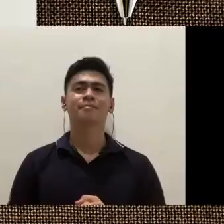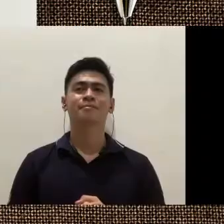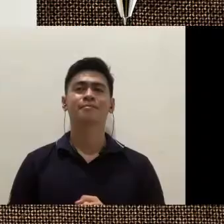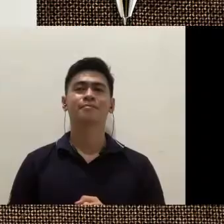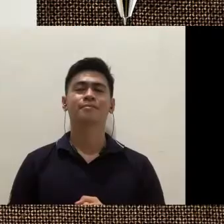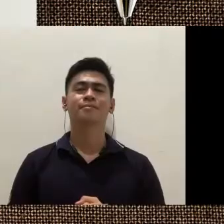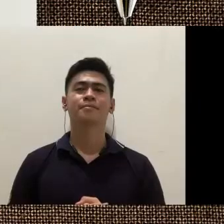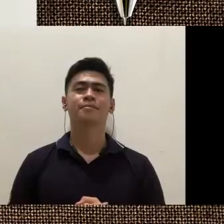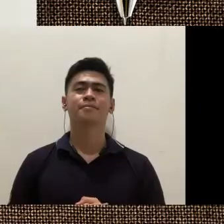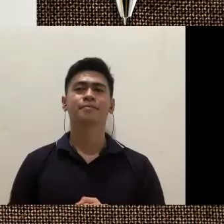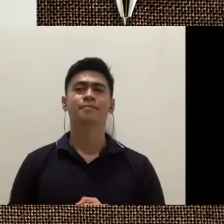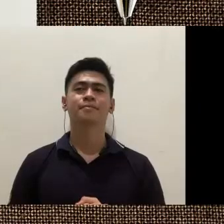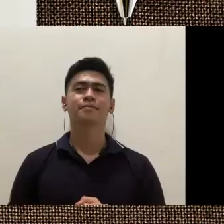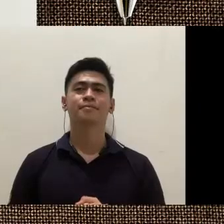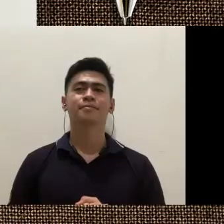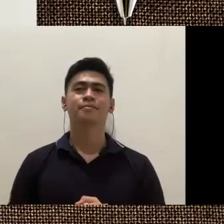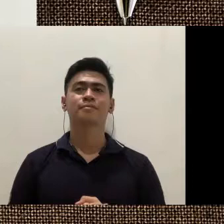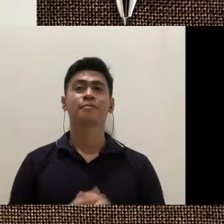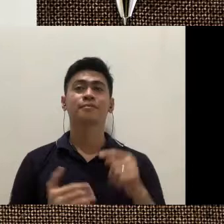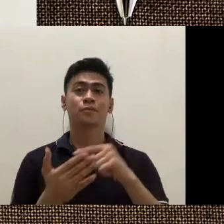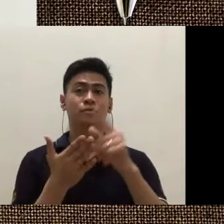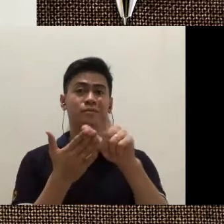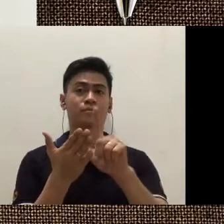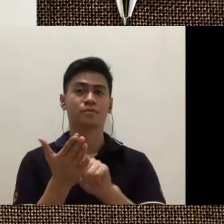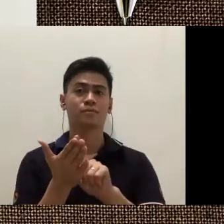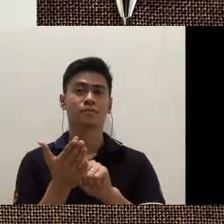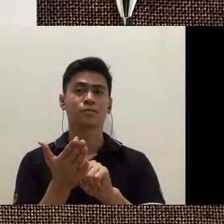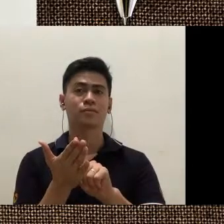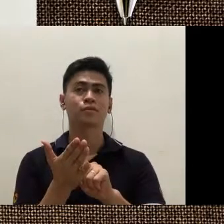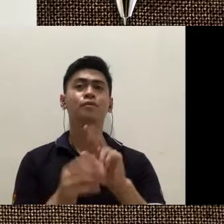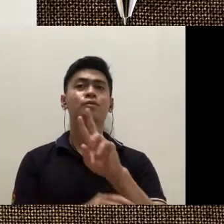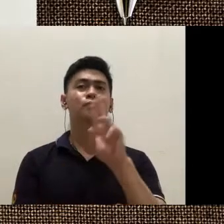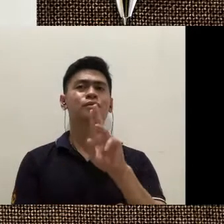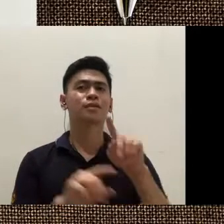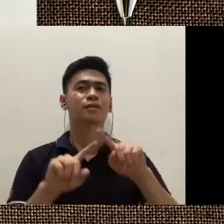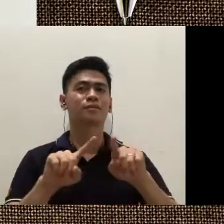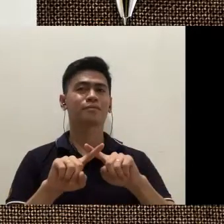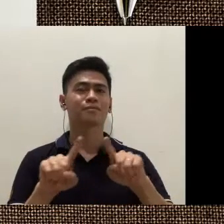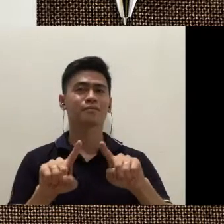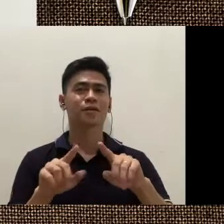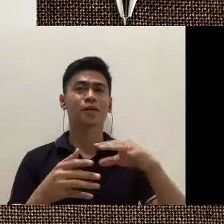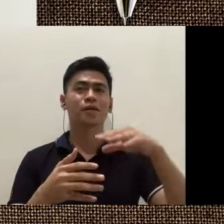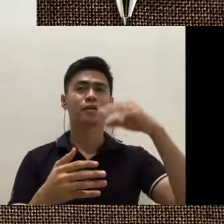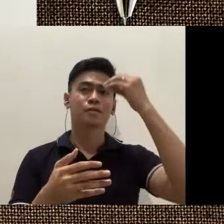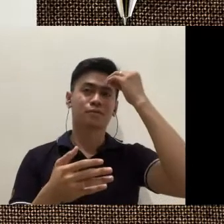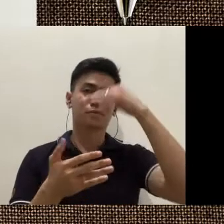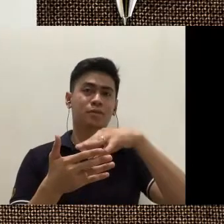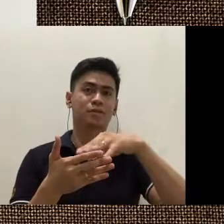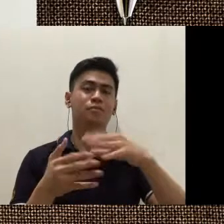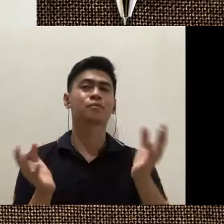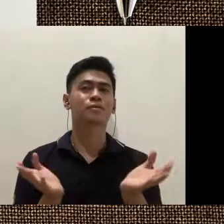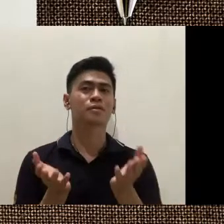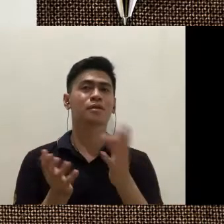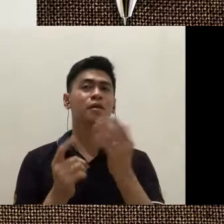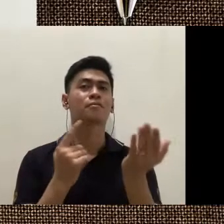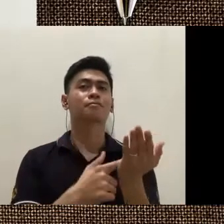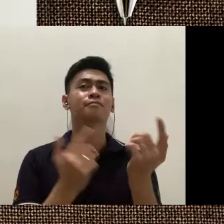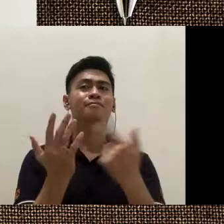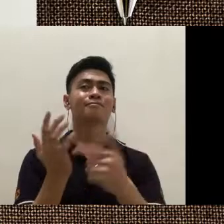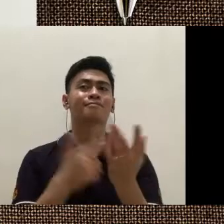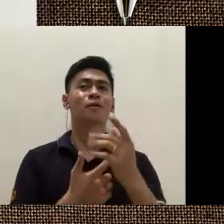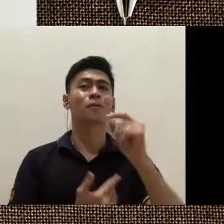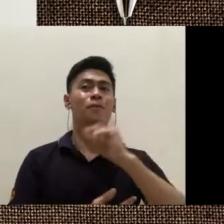This lesson will let you use a variety of informative, persuasive, and argumentative writing